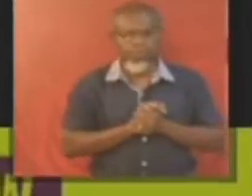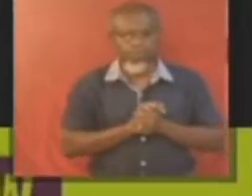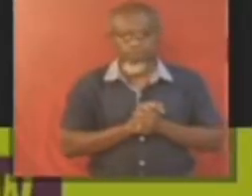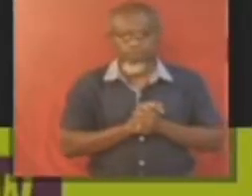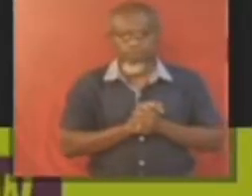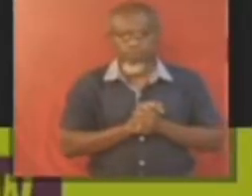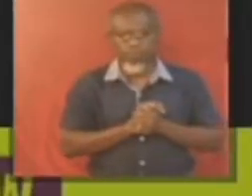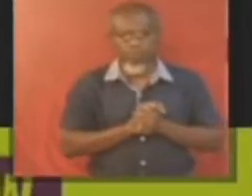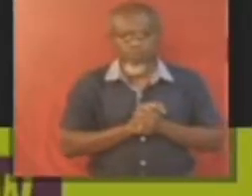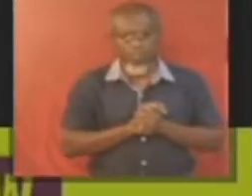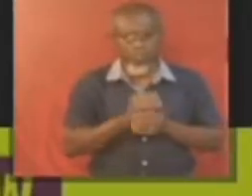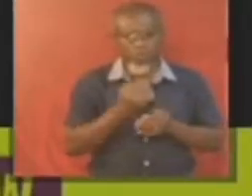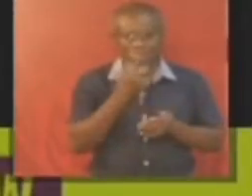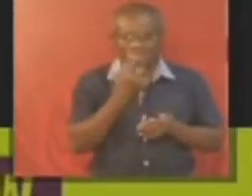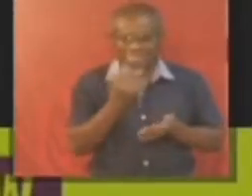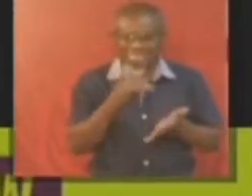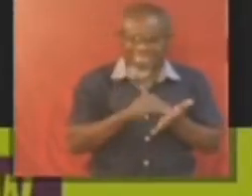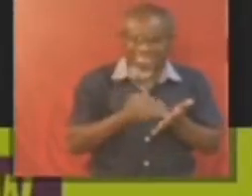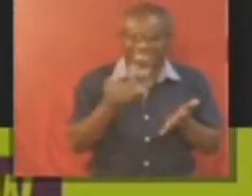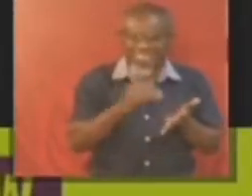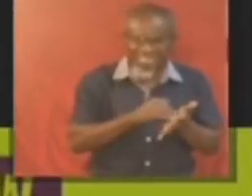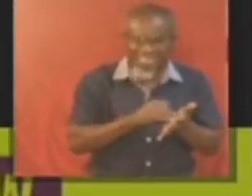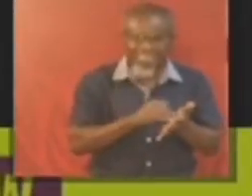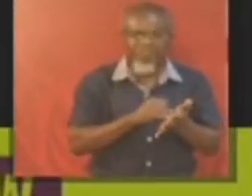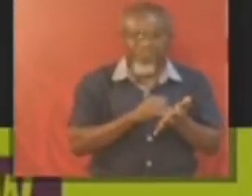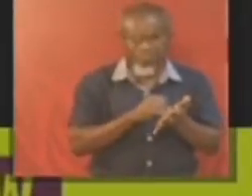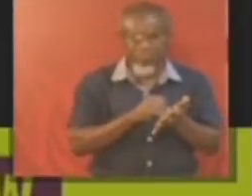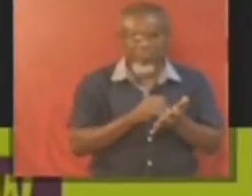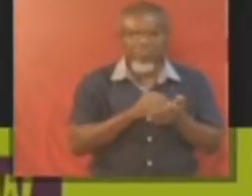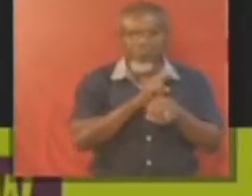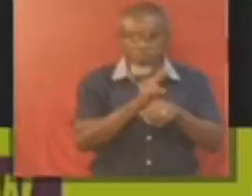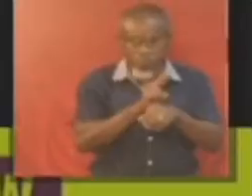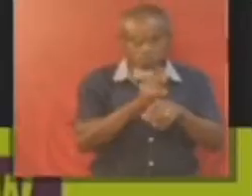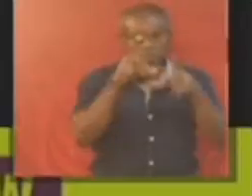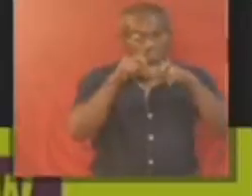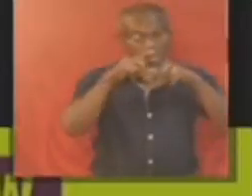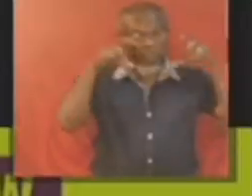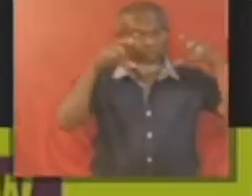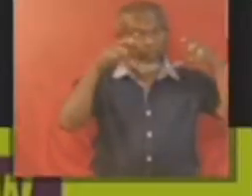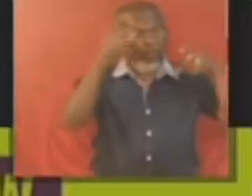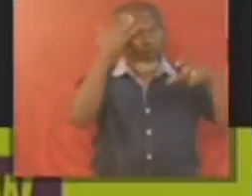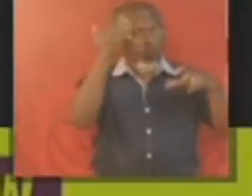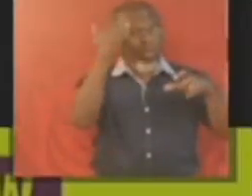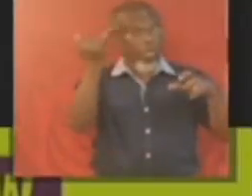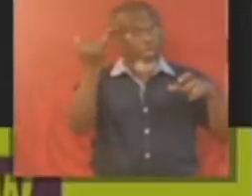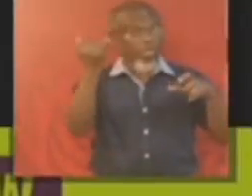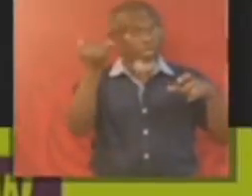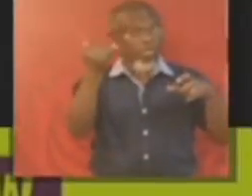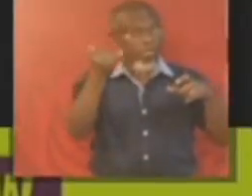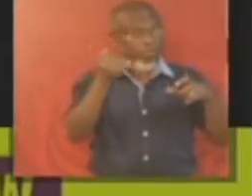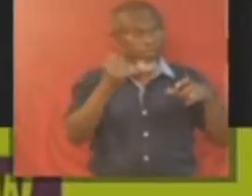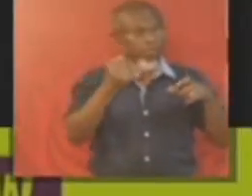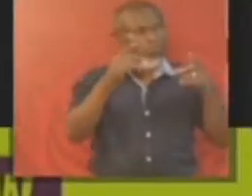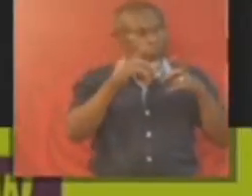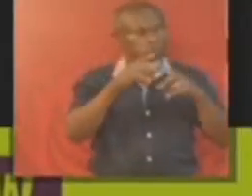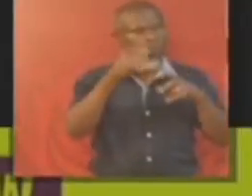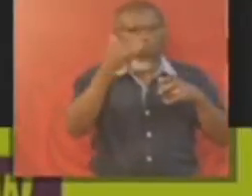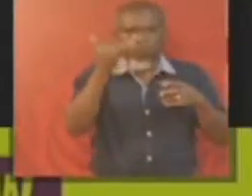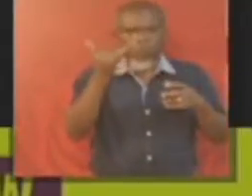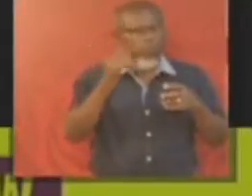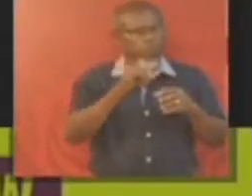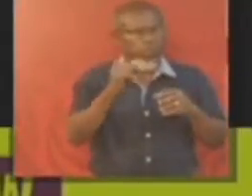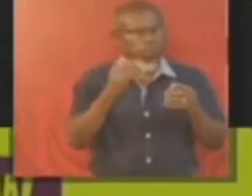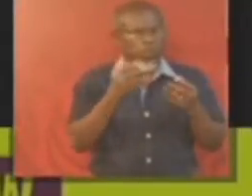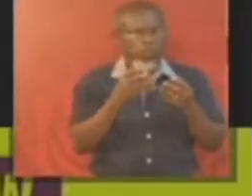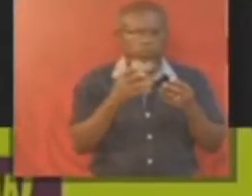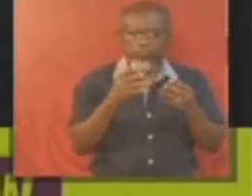ad nauseum, but I say it yet again. We need to. And why do we need to wear the mask properly? Because you don't want to risk a loved one's life, and you don't want